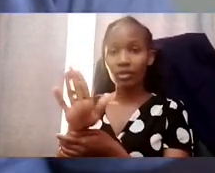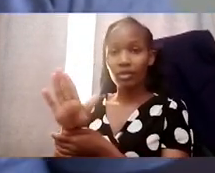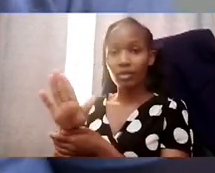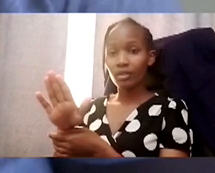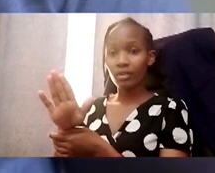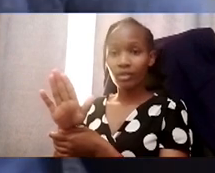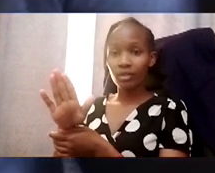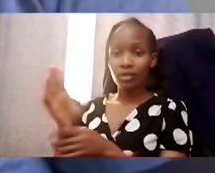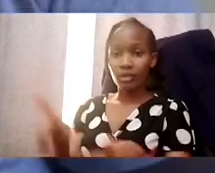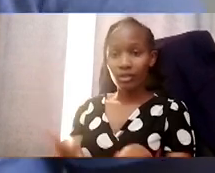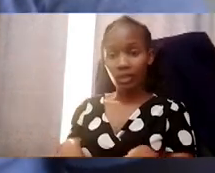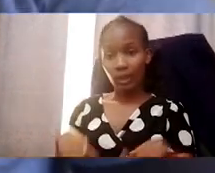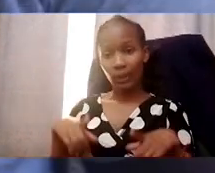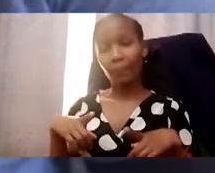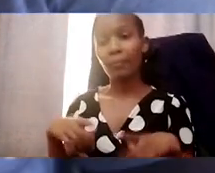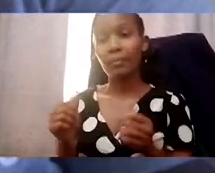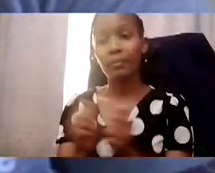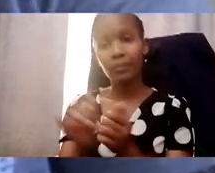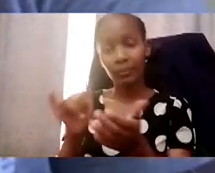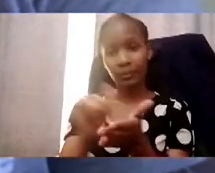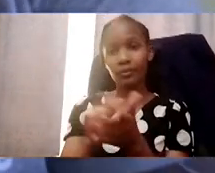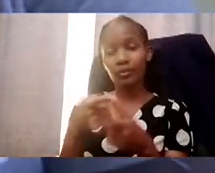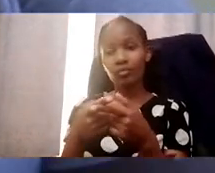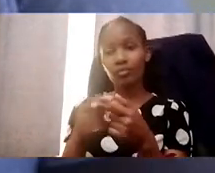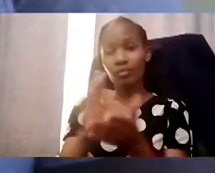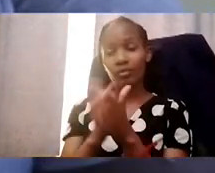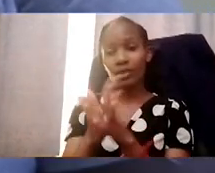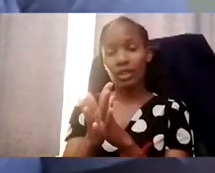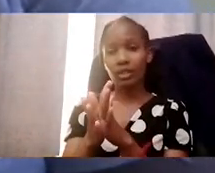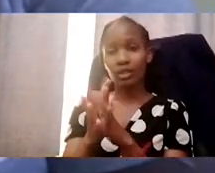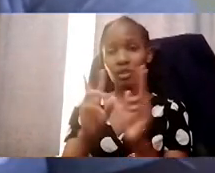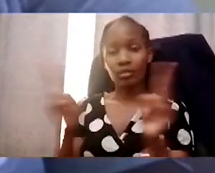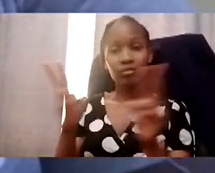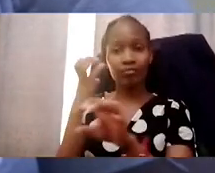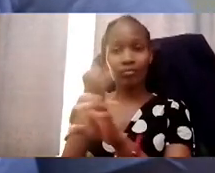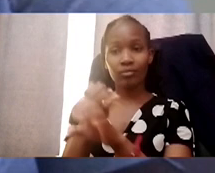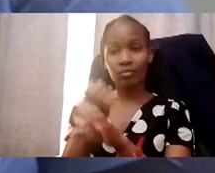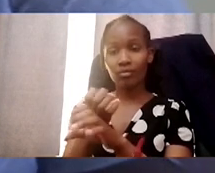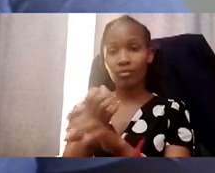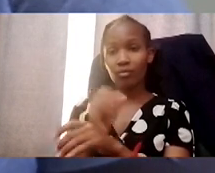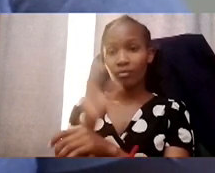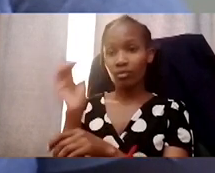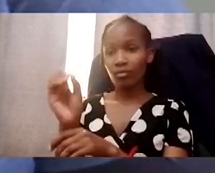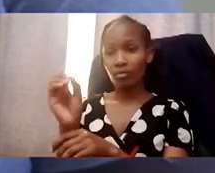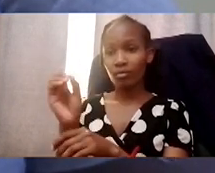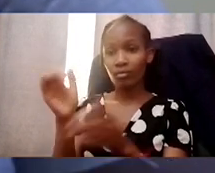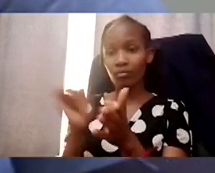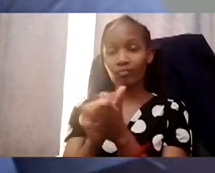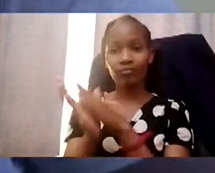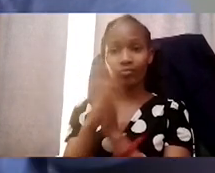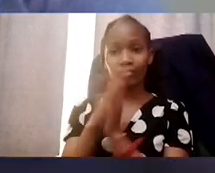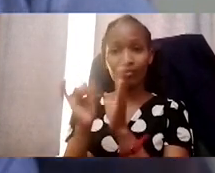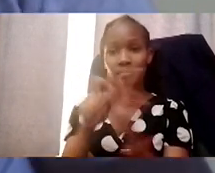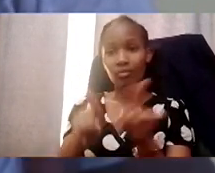your country, you go a very difficult situations. So those are the narratives that they should also put into